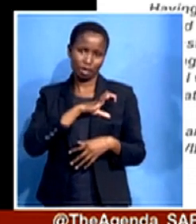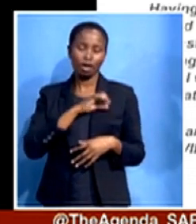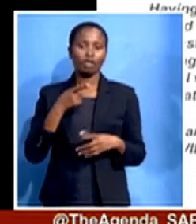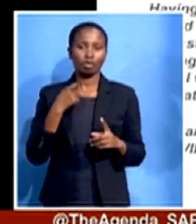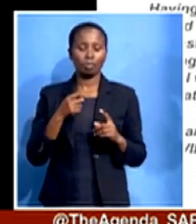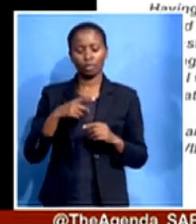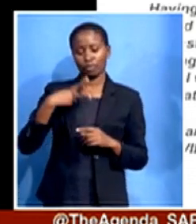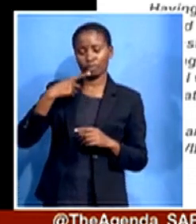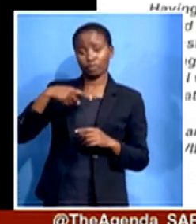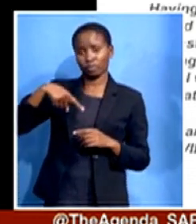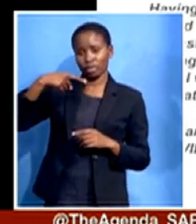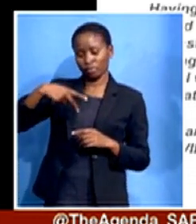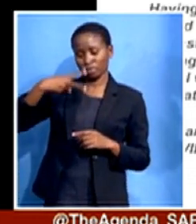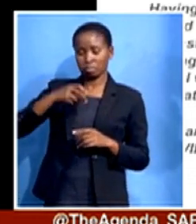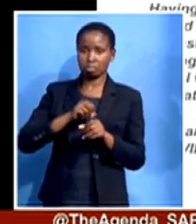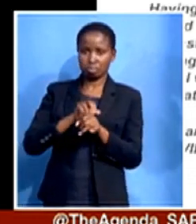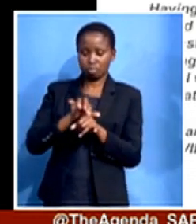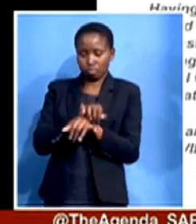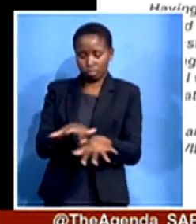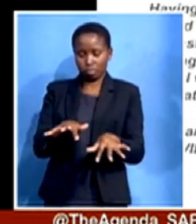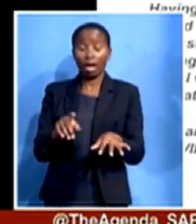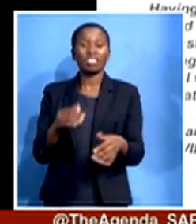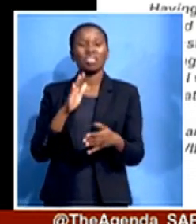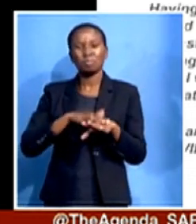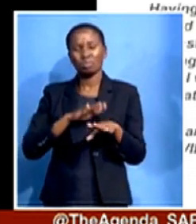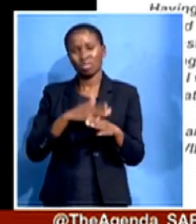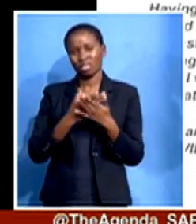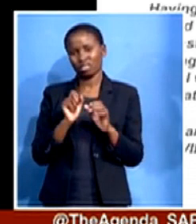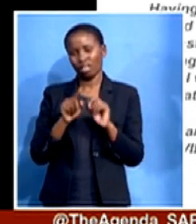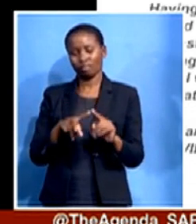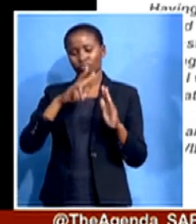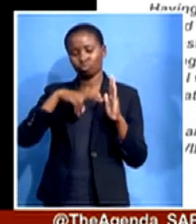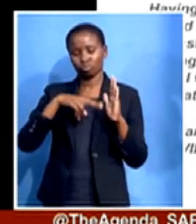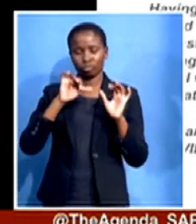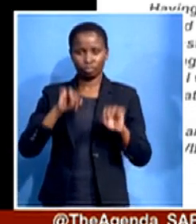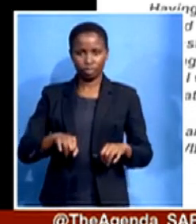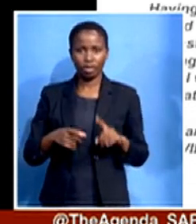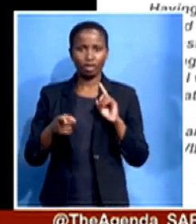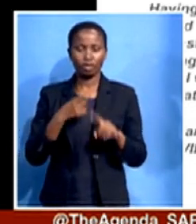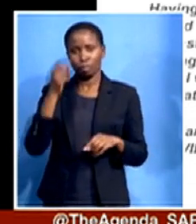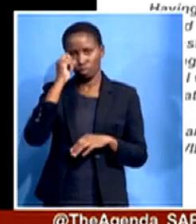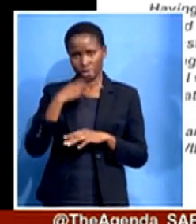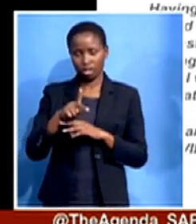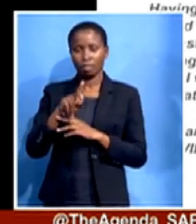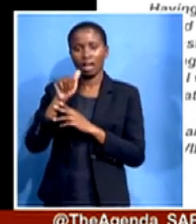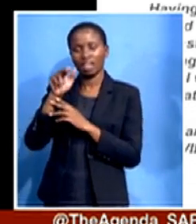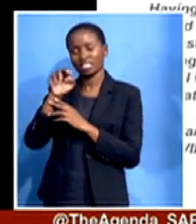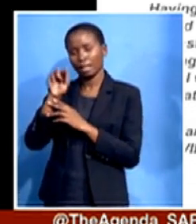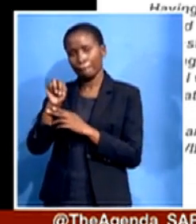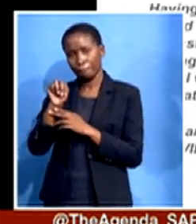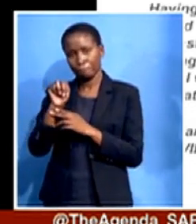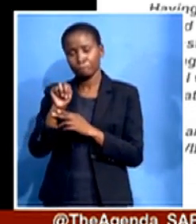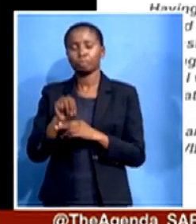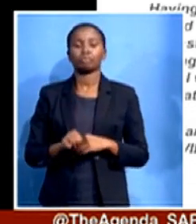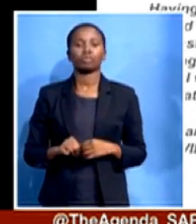for yourself, coming from Professor Adam Ishmael Kala, Dr. Stacy, and the rest of the